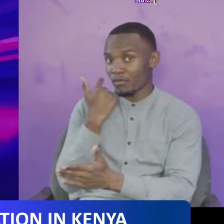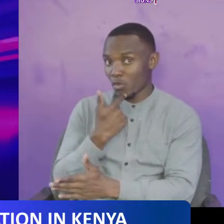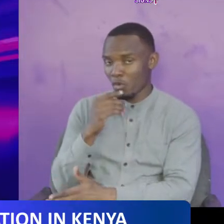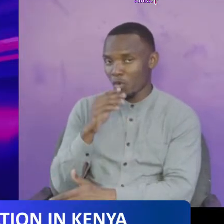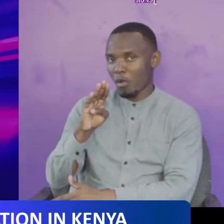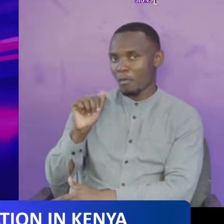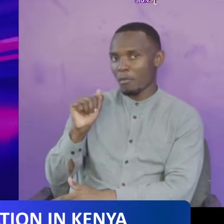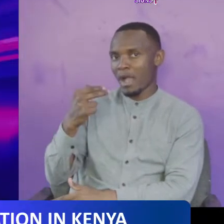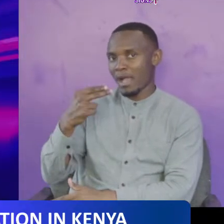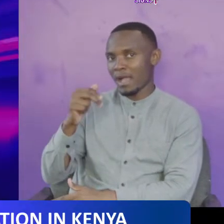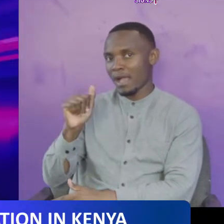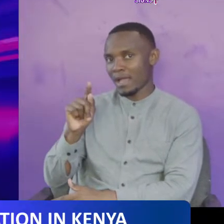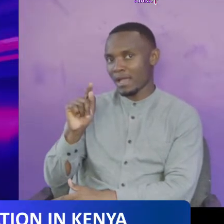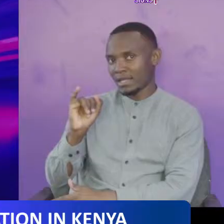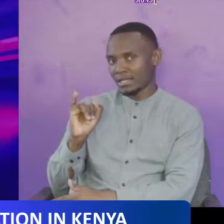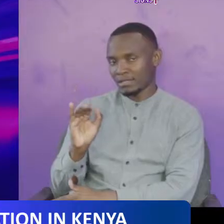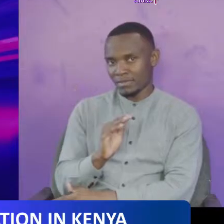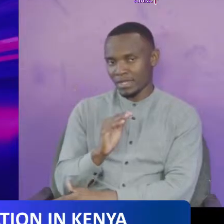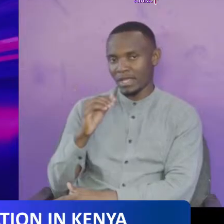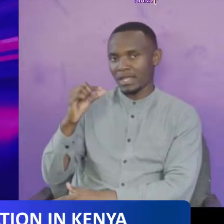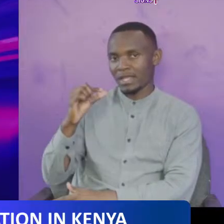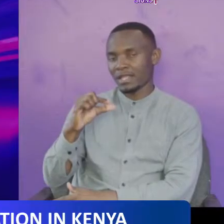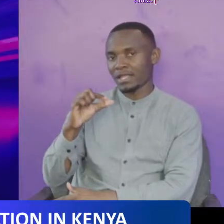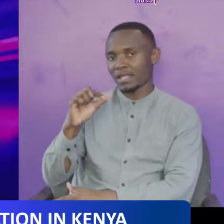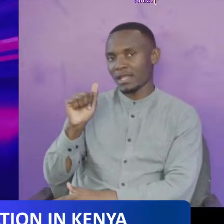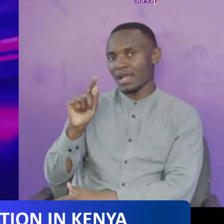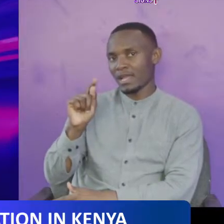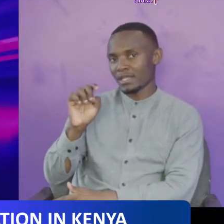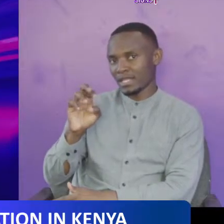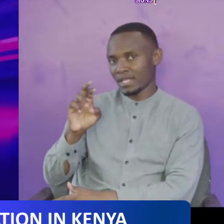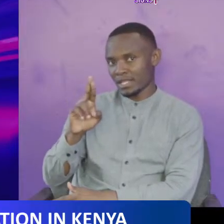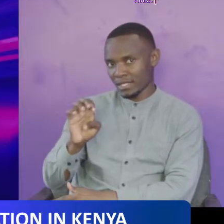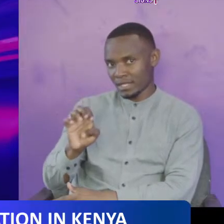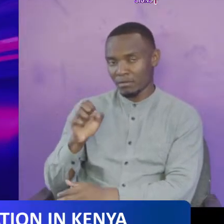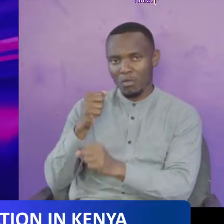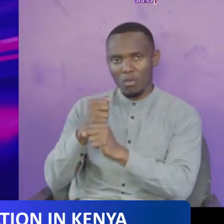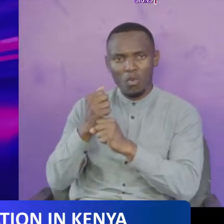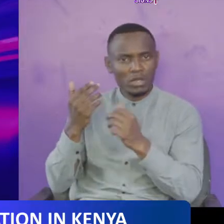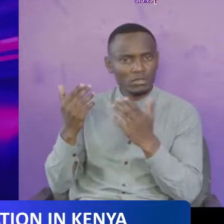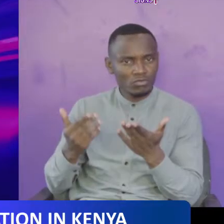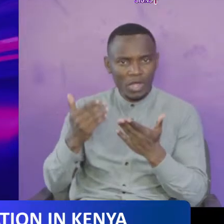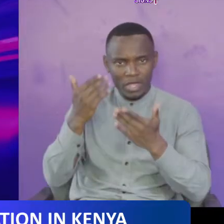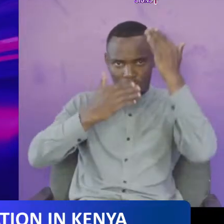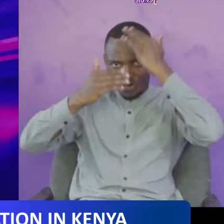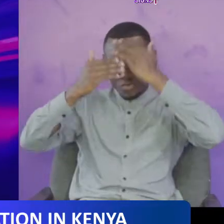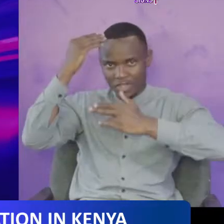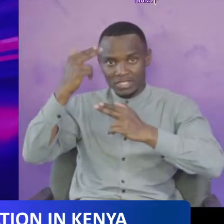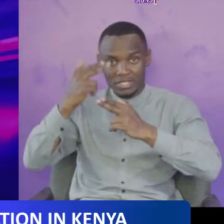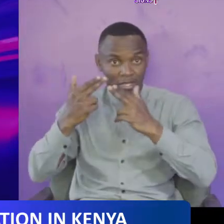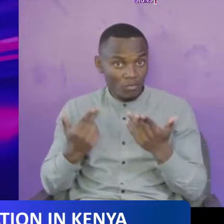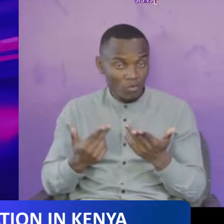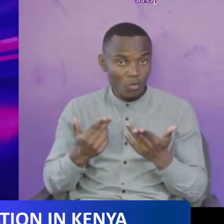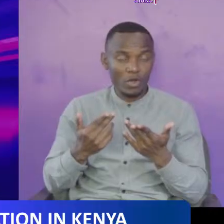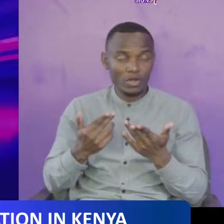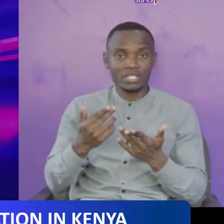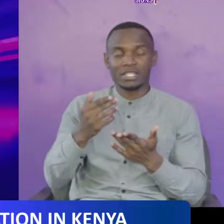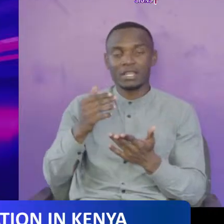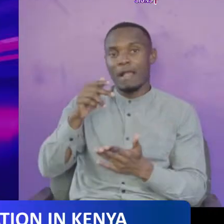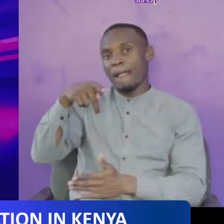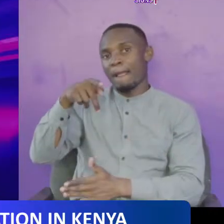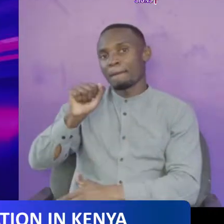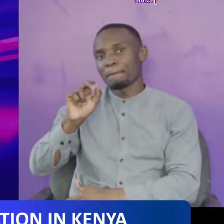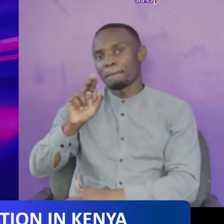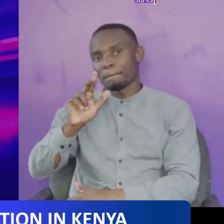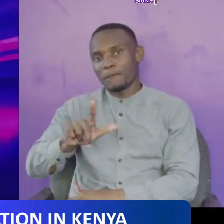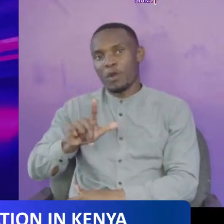Bahati Tertiary. She works with the St. Paul's University. Is it I was somewhere yesterday and they were saying that